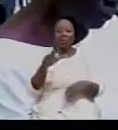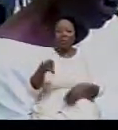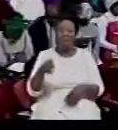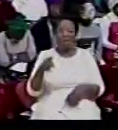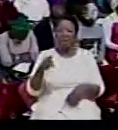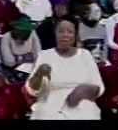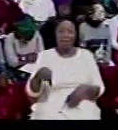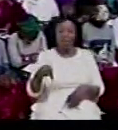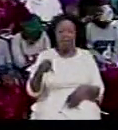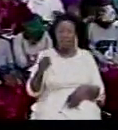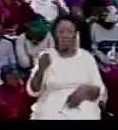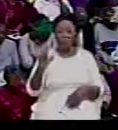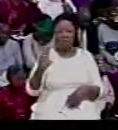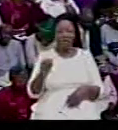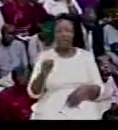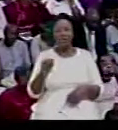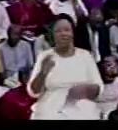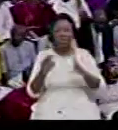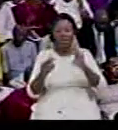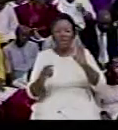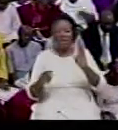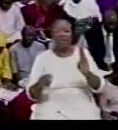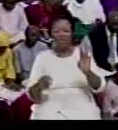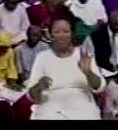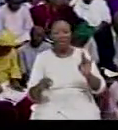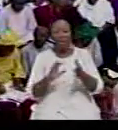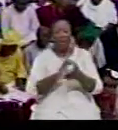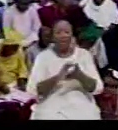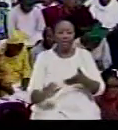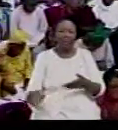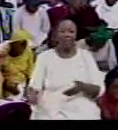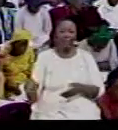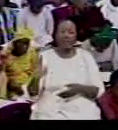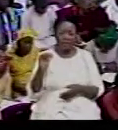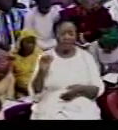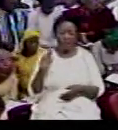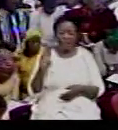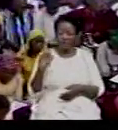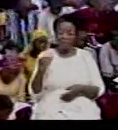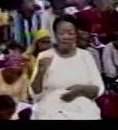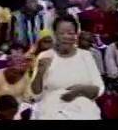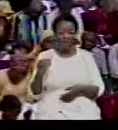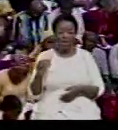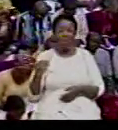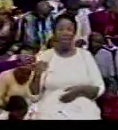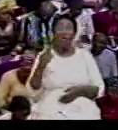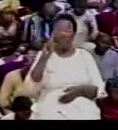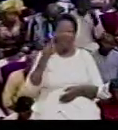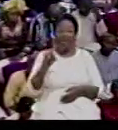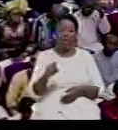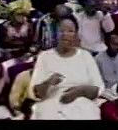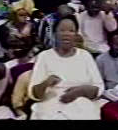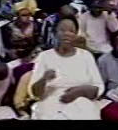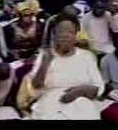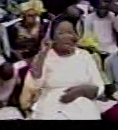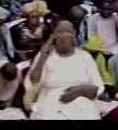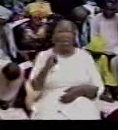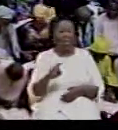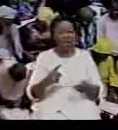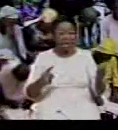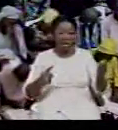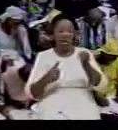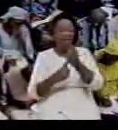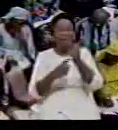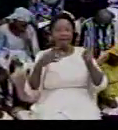15, he clave the rocks in the wilderness and give them drink